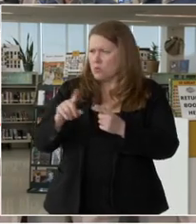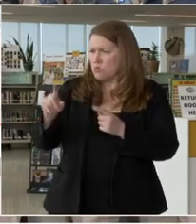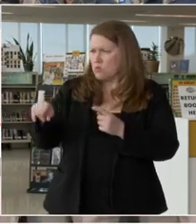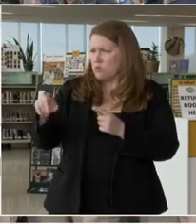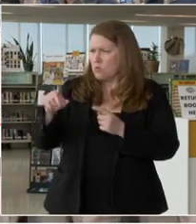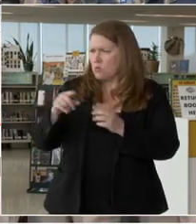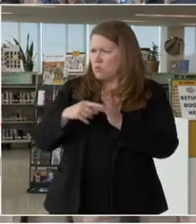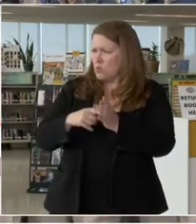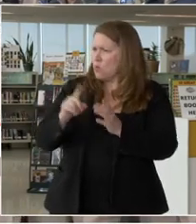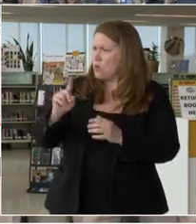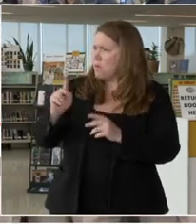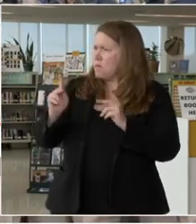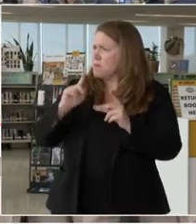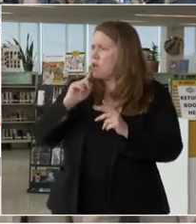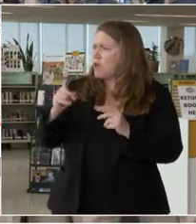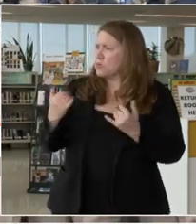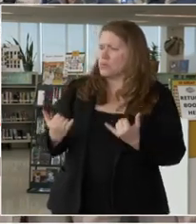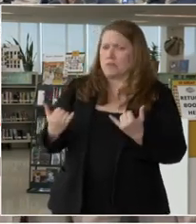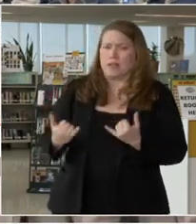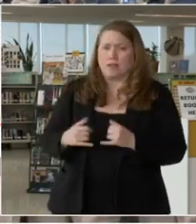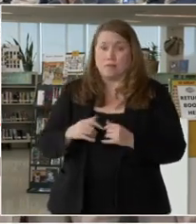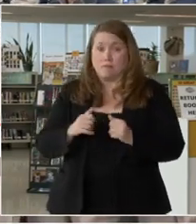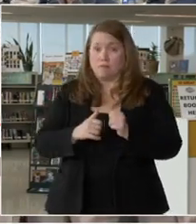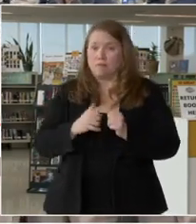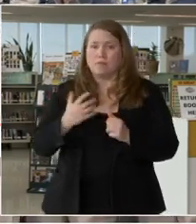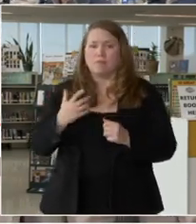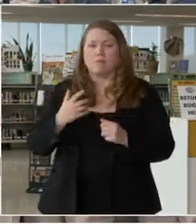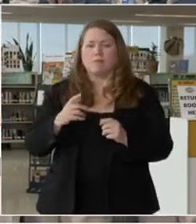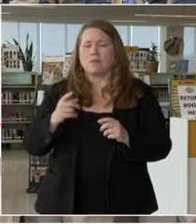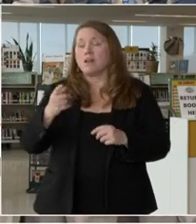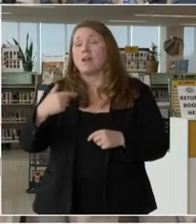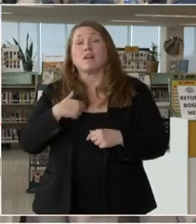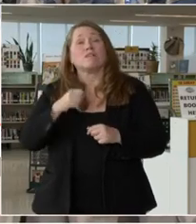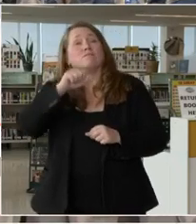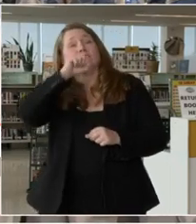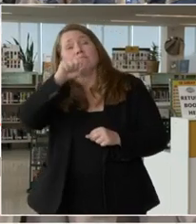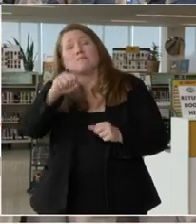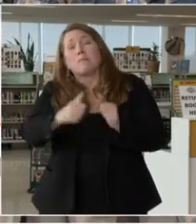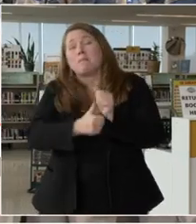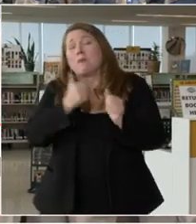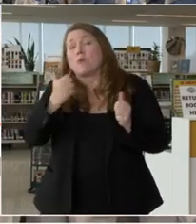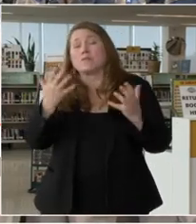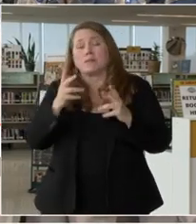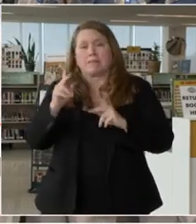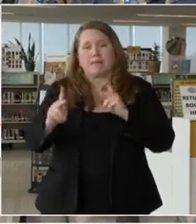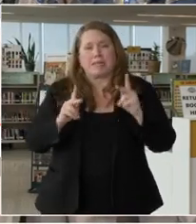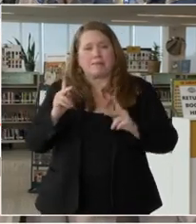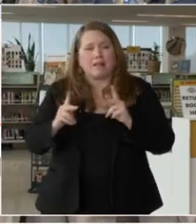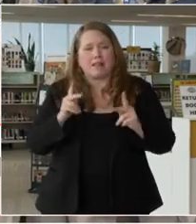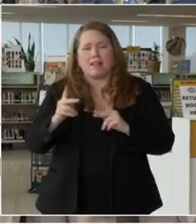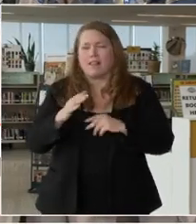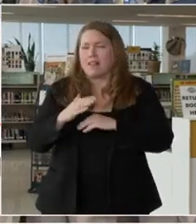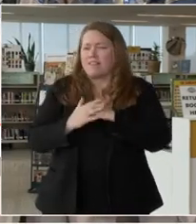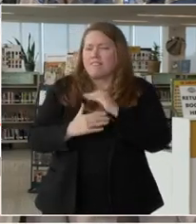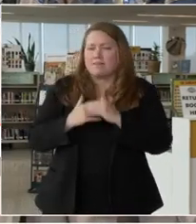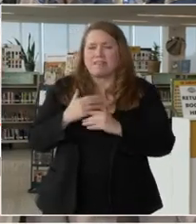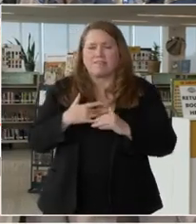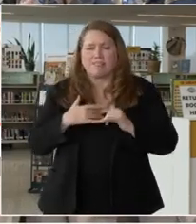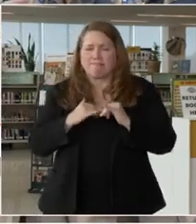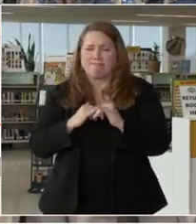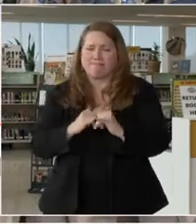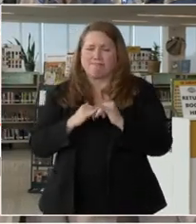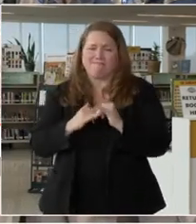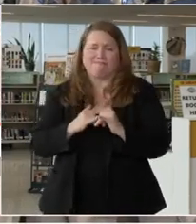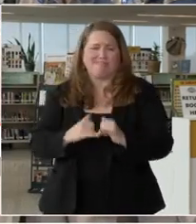what I love most about the cadet program was the people, right? Inside and outside of the department. It's the same thing for me today.